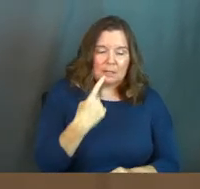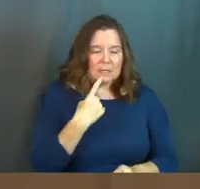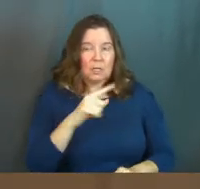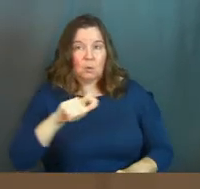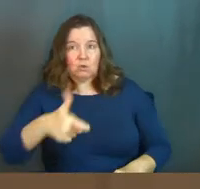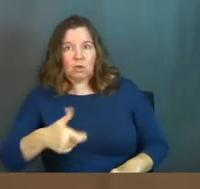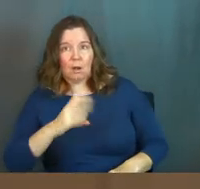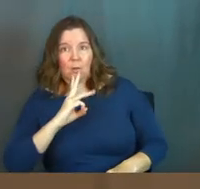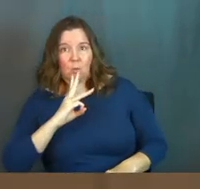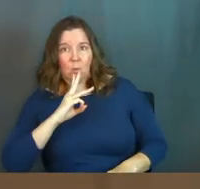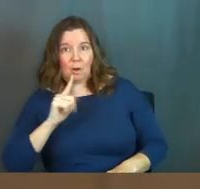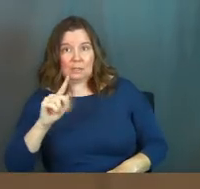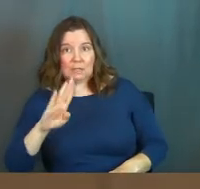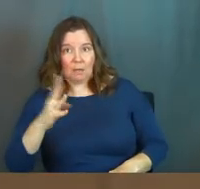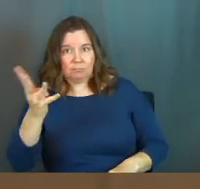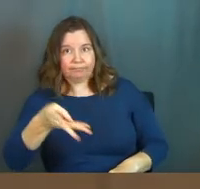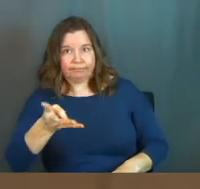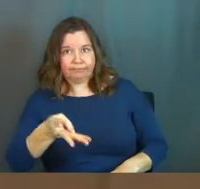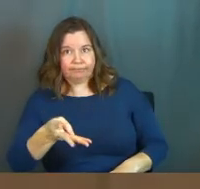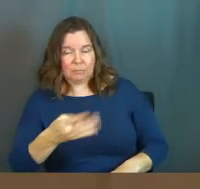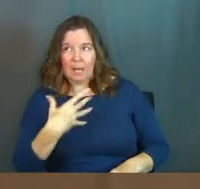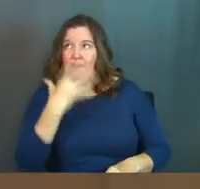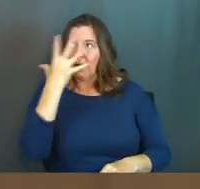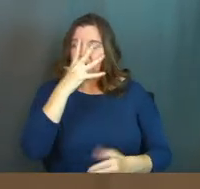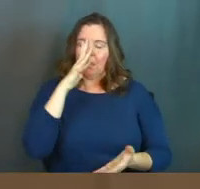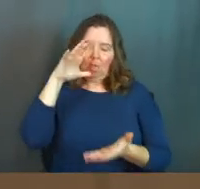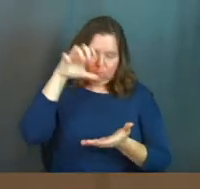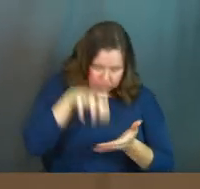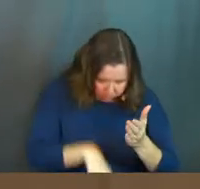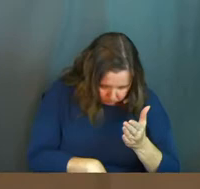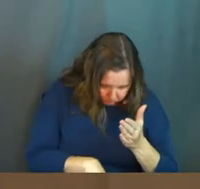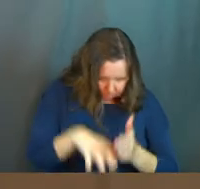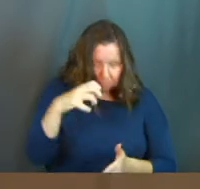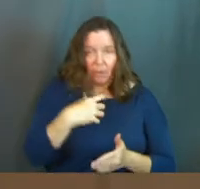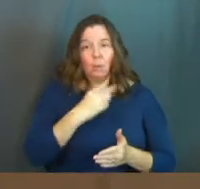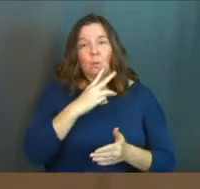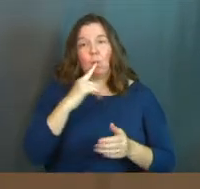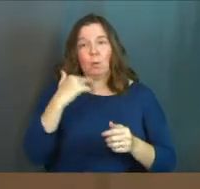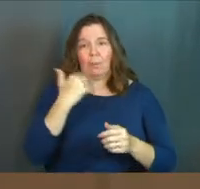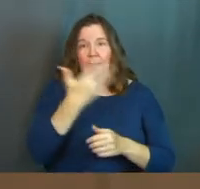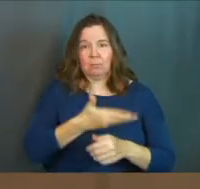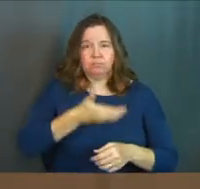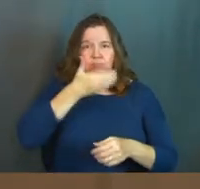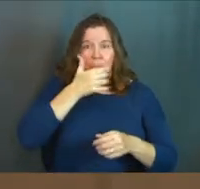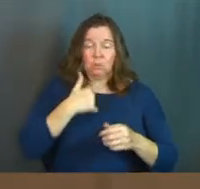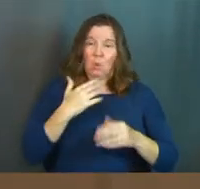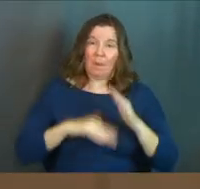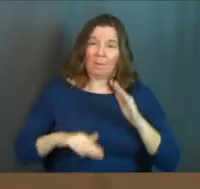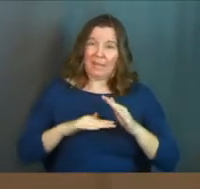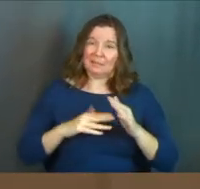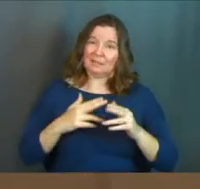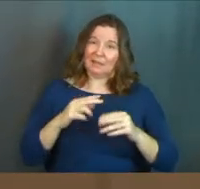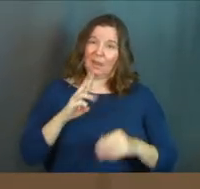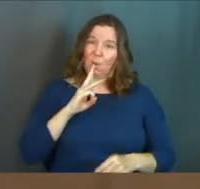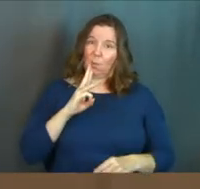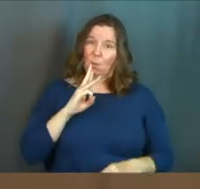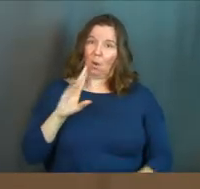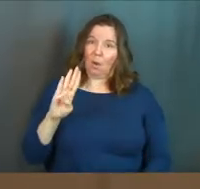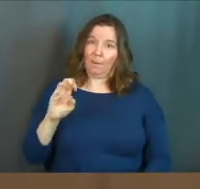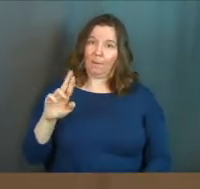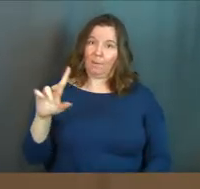turn on the water in the tub and put my face underneath the water with his hand over my mouth, so it basically was waterboarding